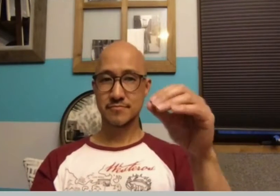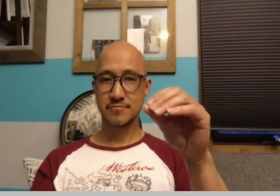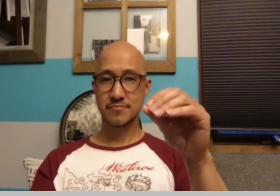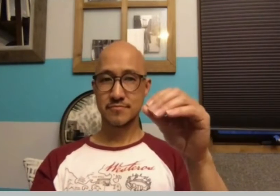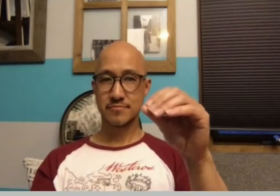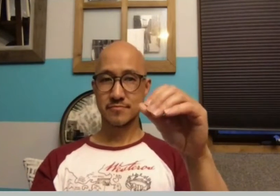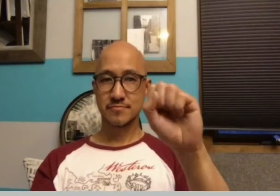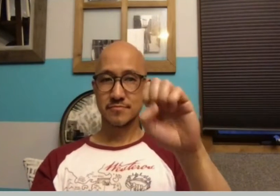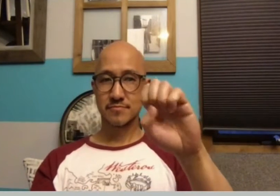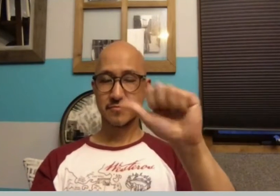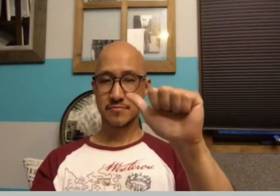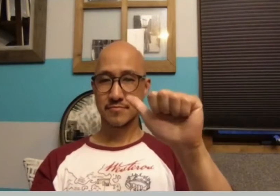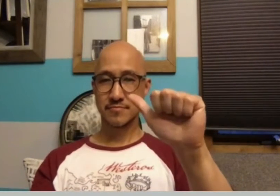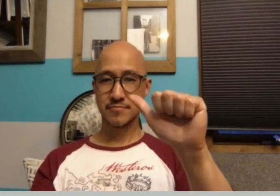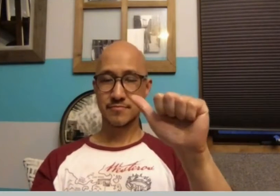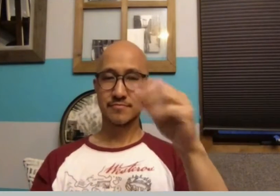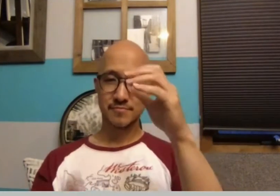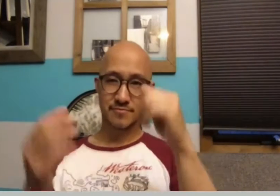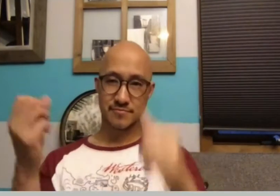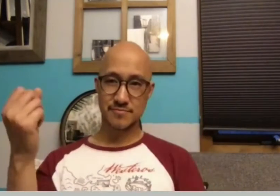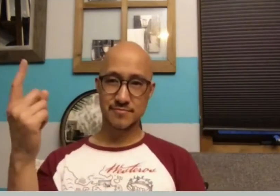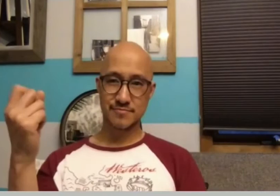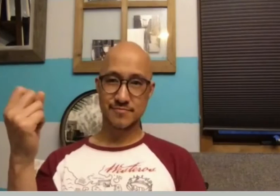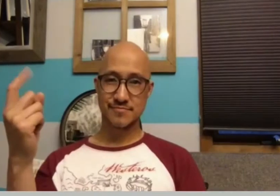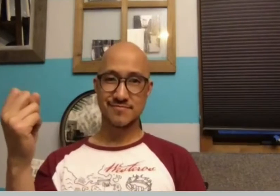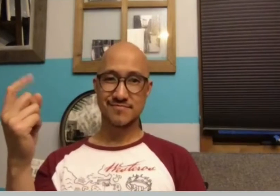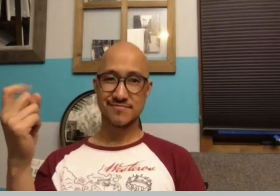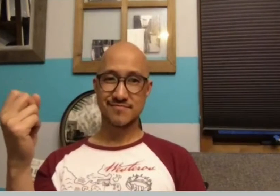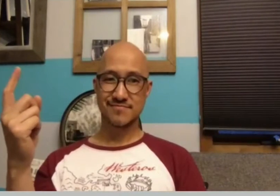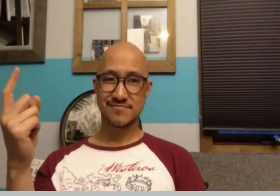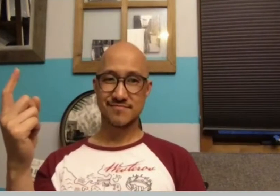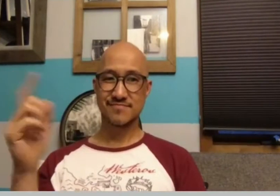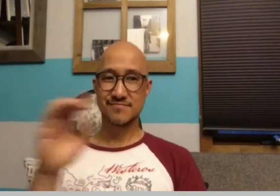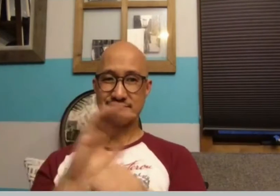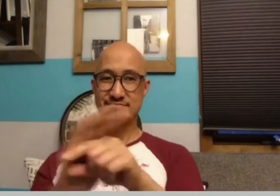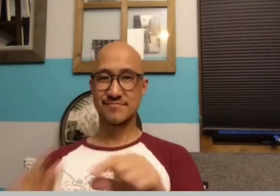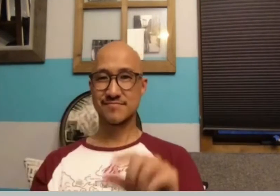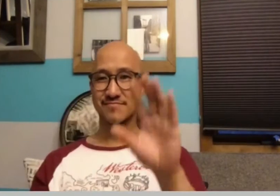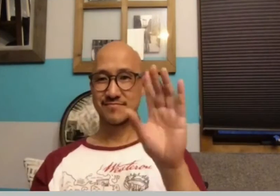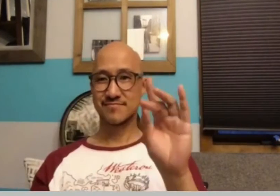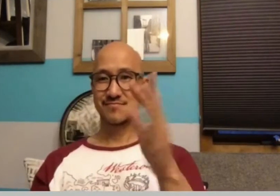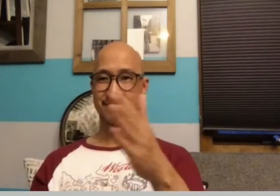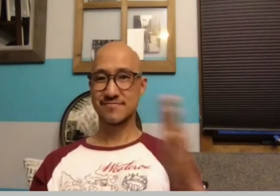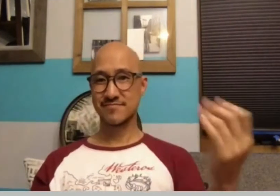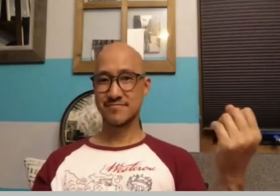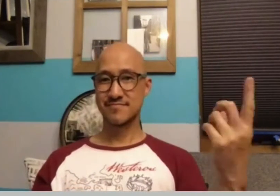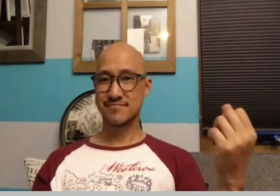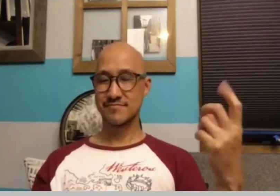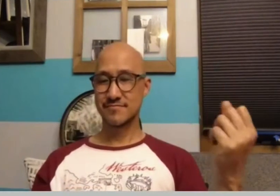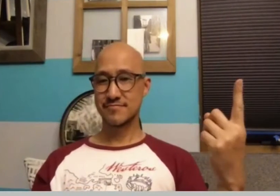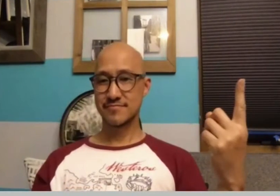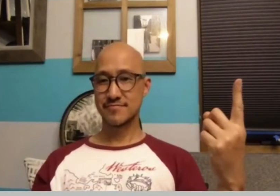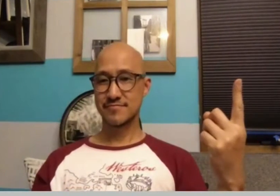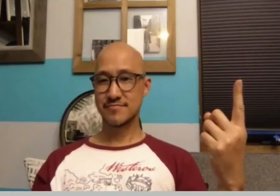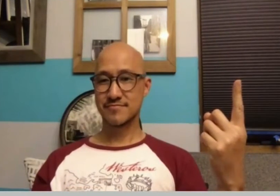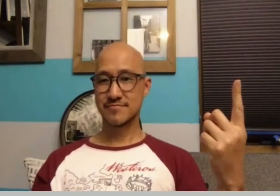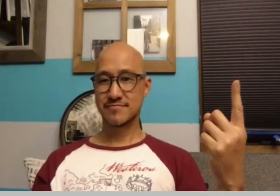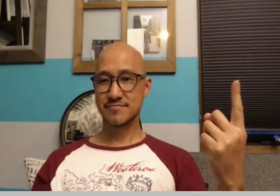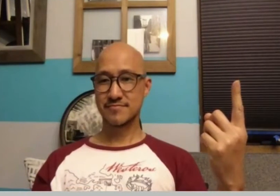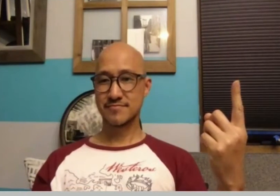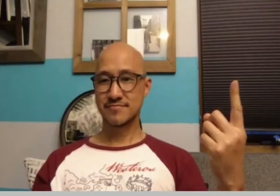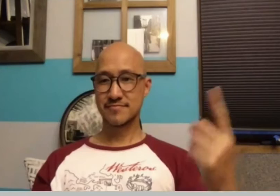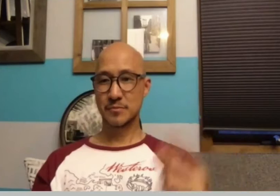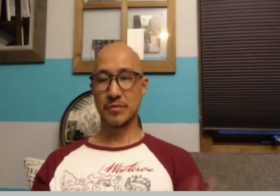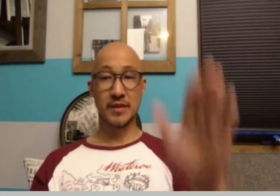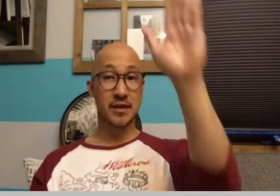11, starts out with this phrase where just after that verse we just read about my people are determined to turn from me, he says, but how can I give you up,